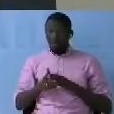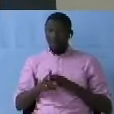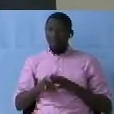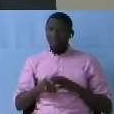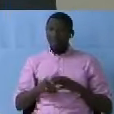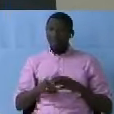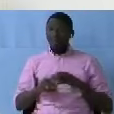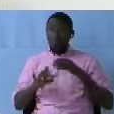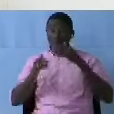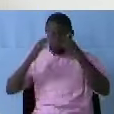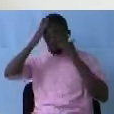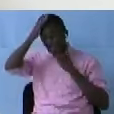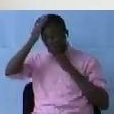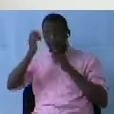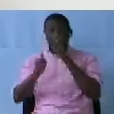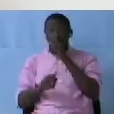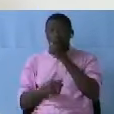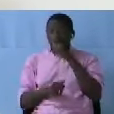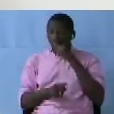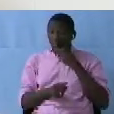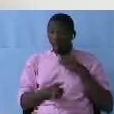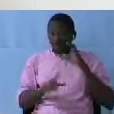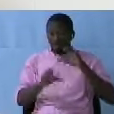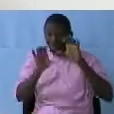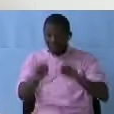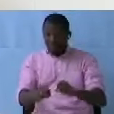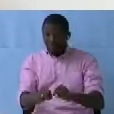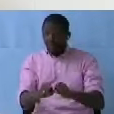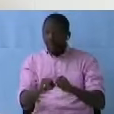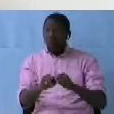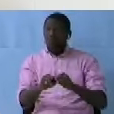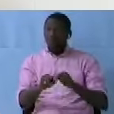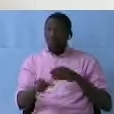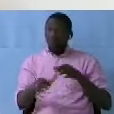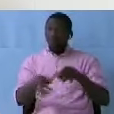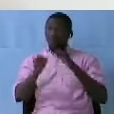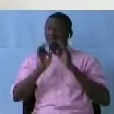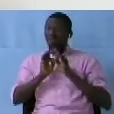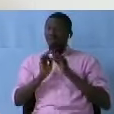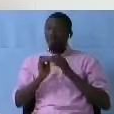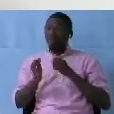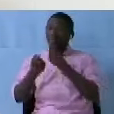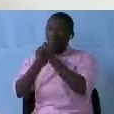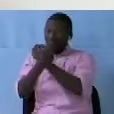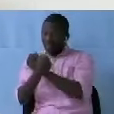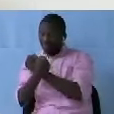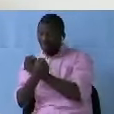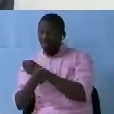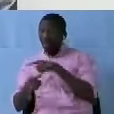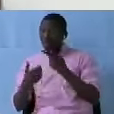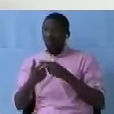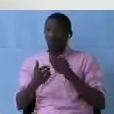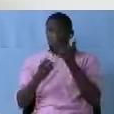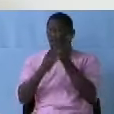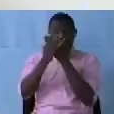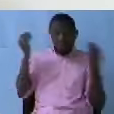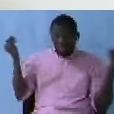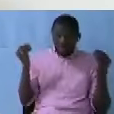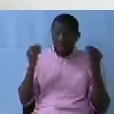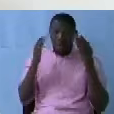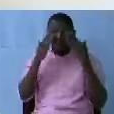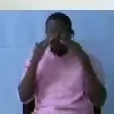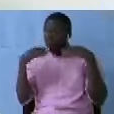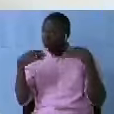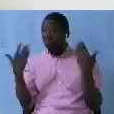Operative would just come and grab you and take you for detention or indefinite disappearance